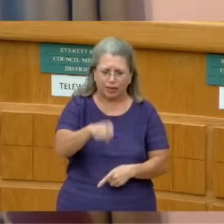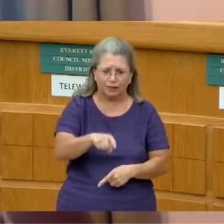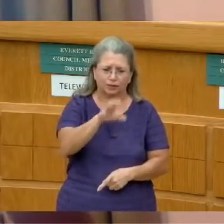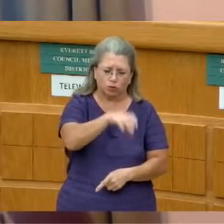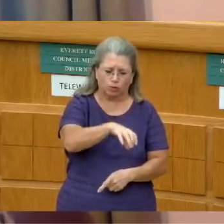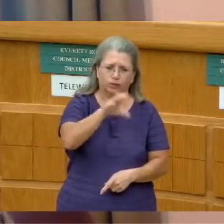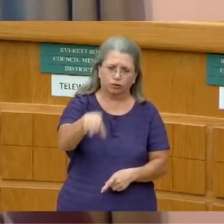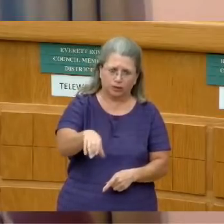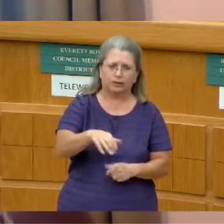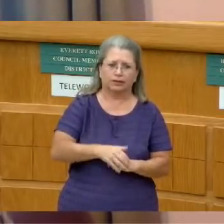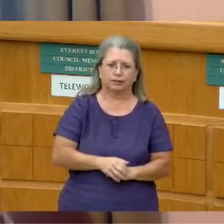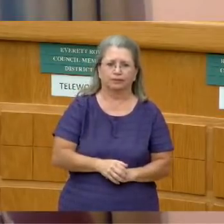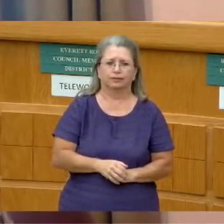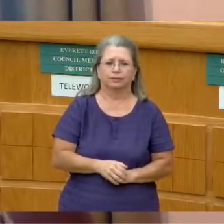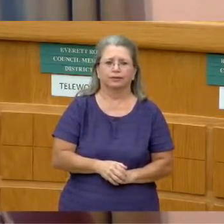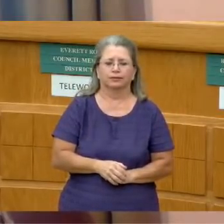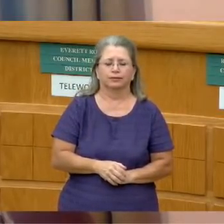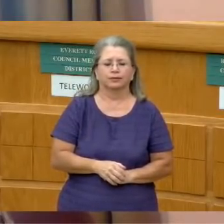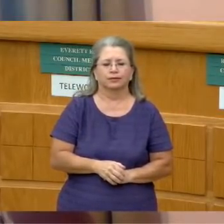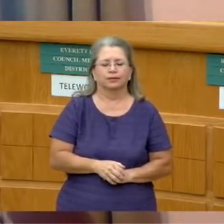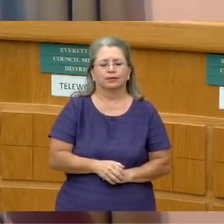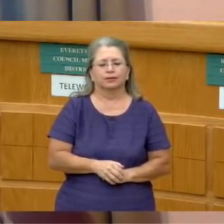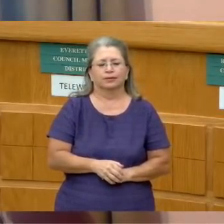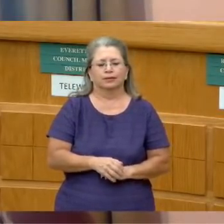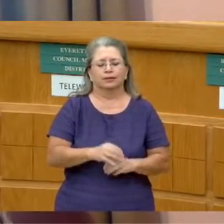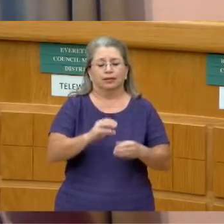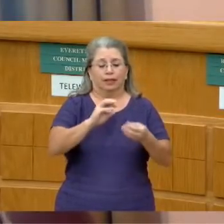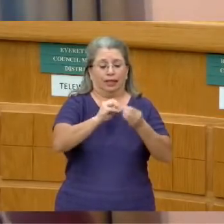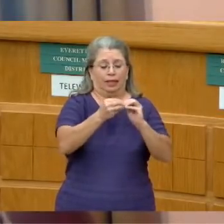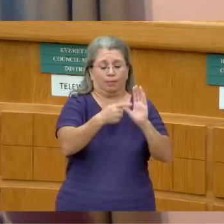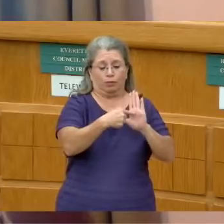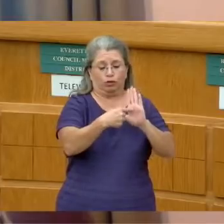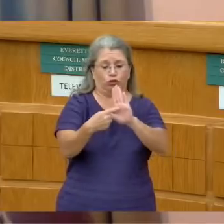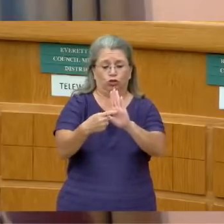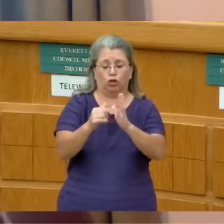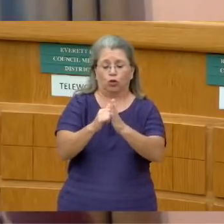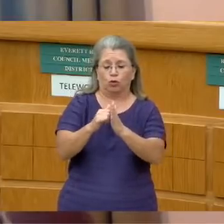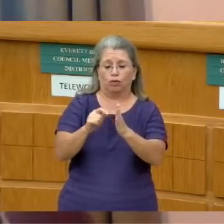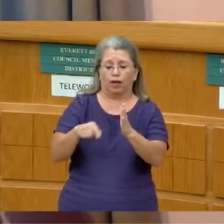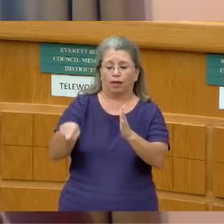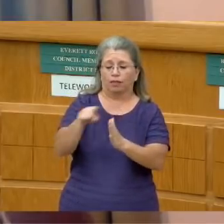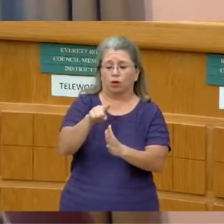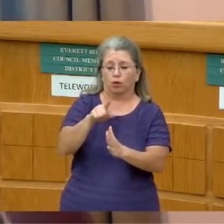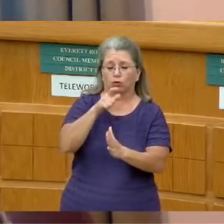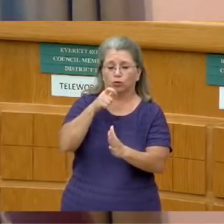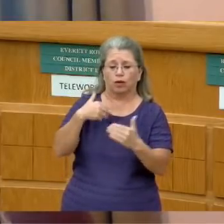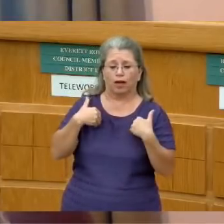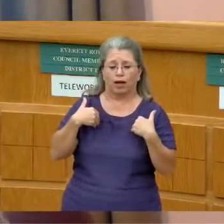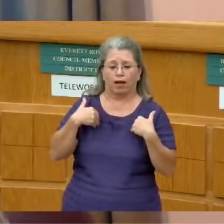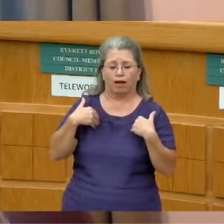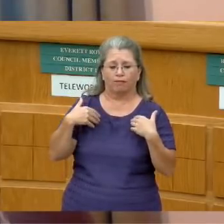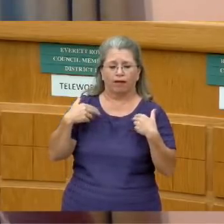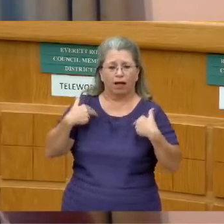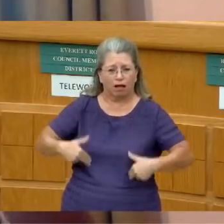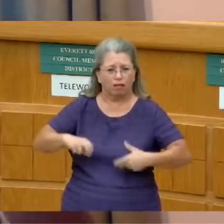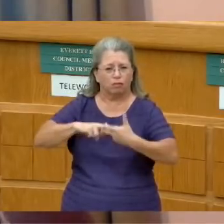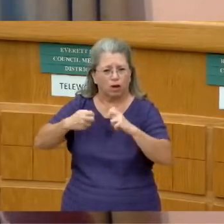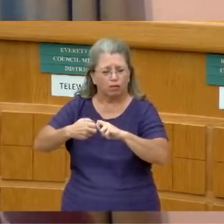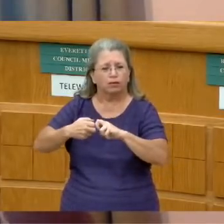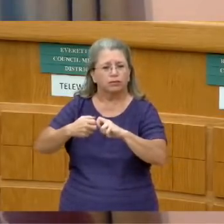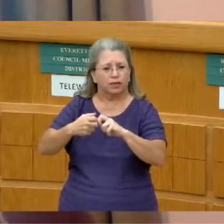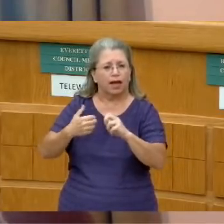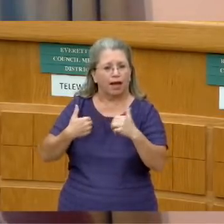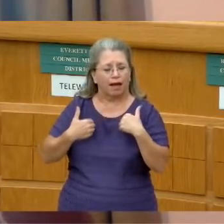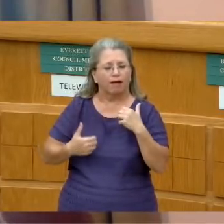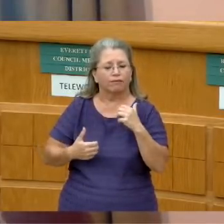Christi. Statistics show that the vulnerable populations are the ones that have the most fatalities. Nueces County